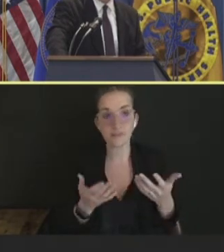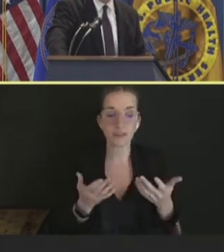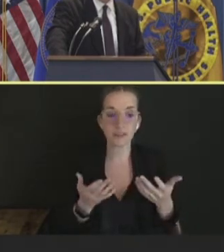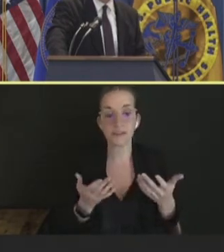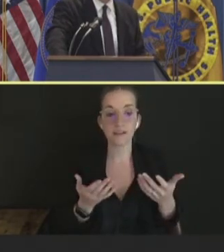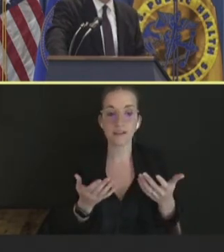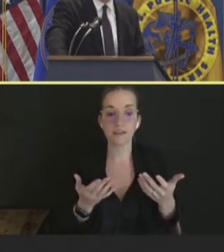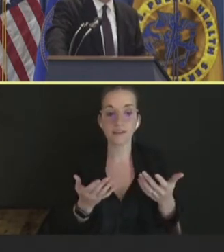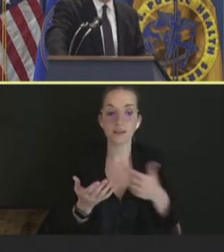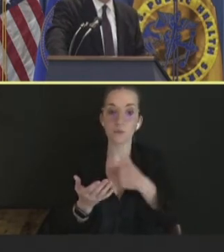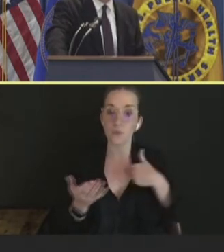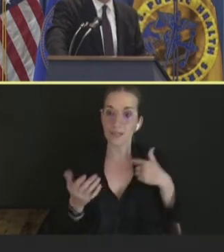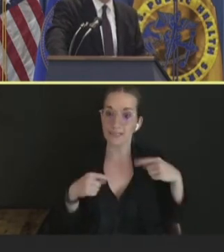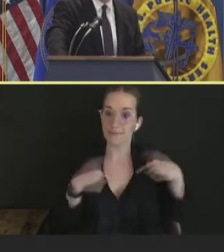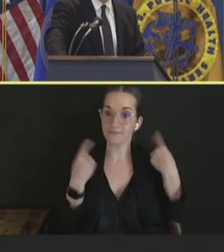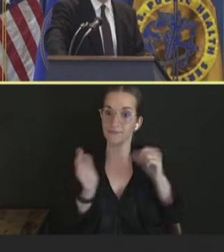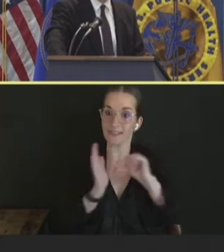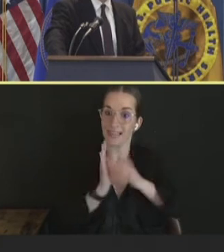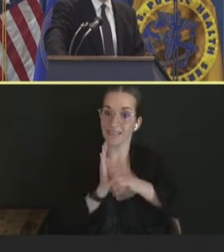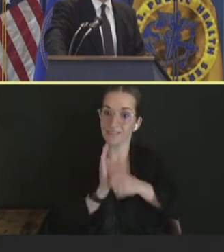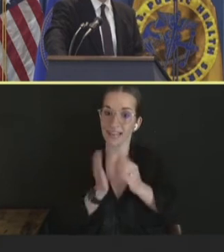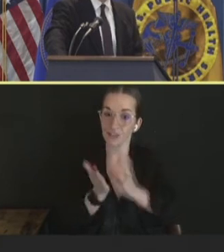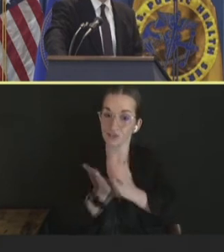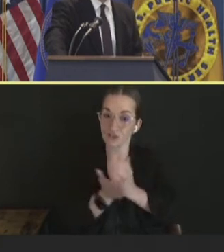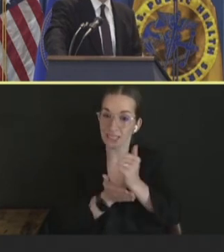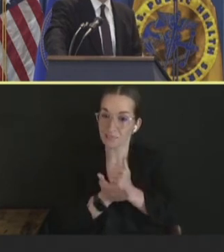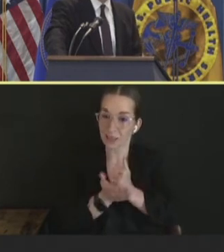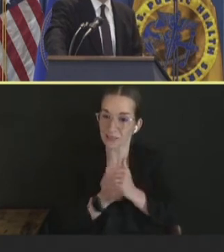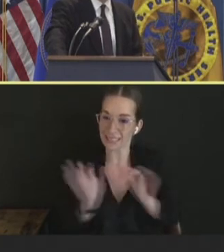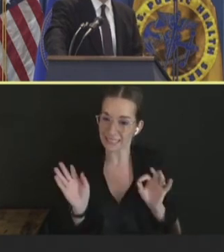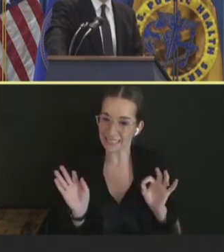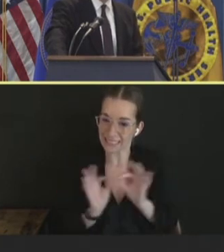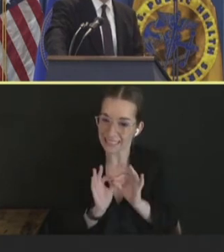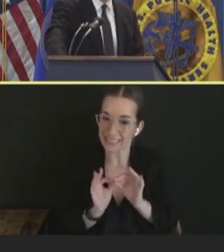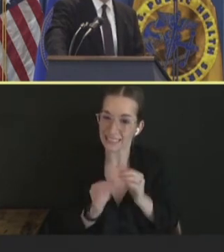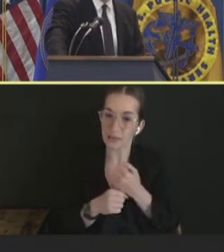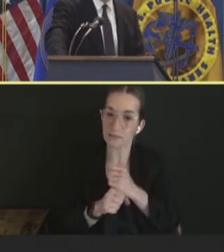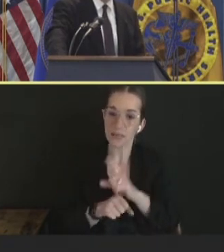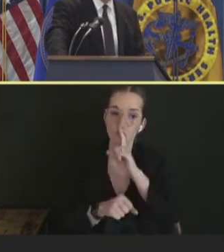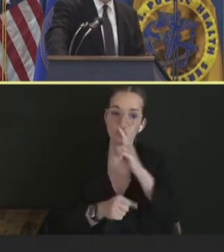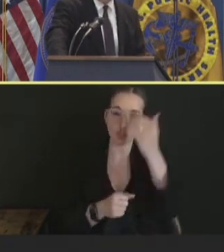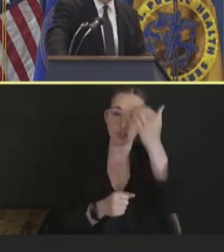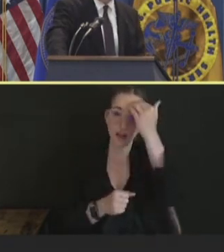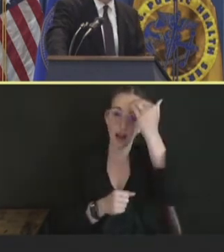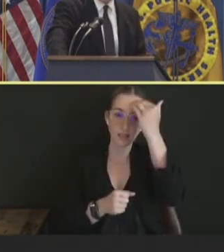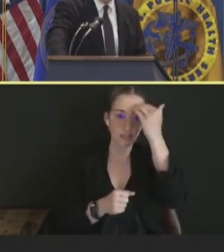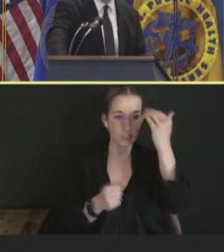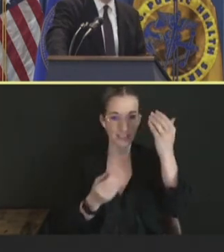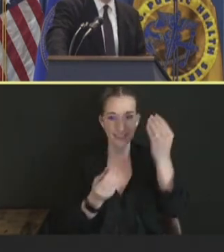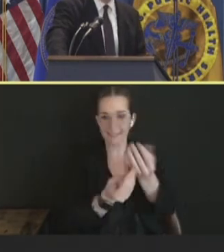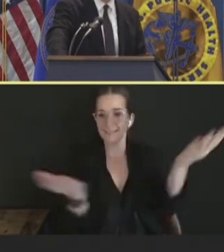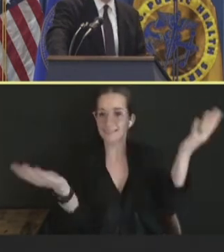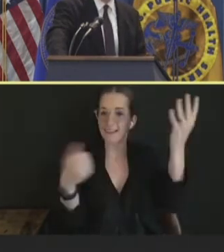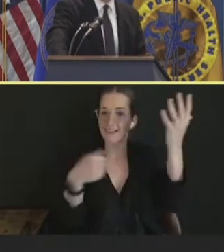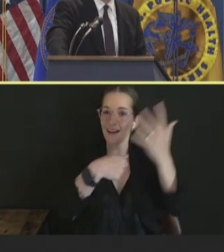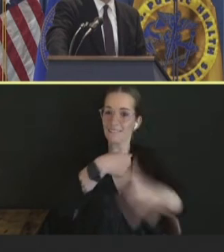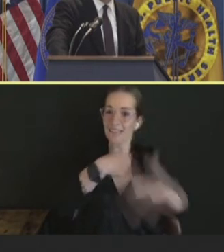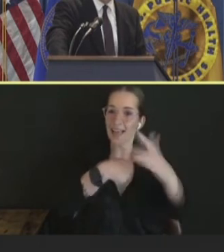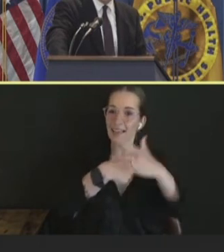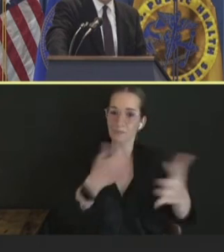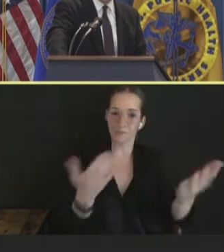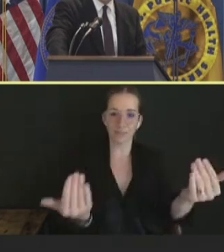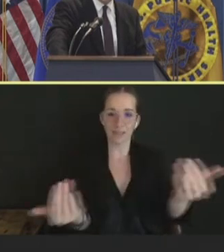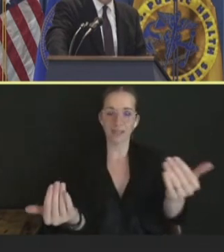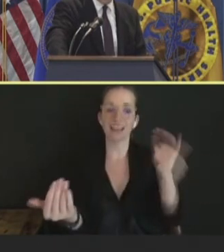as we've always emphasized, transparency and making sure that knowledge is out and available, I think is one of our very best steps towards